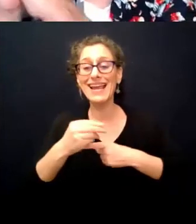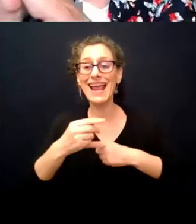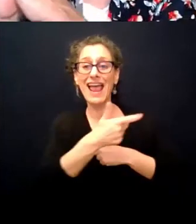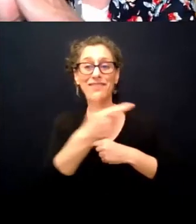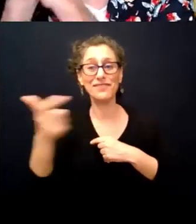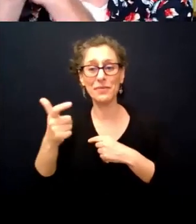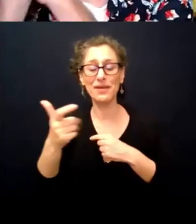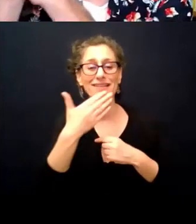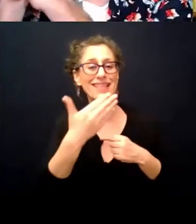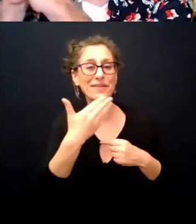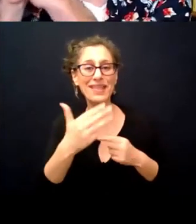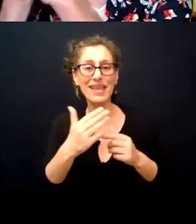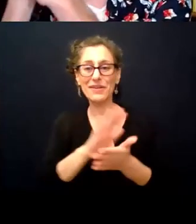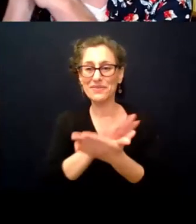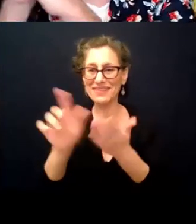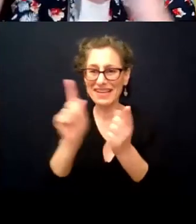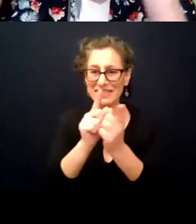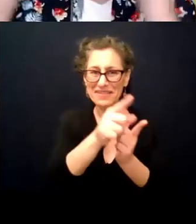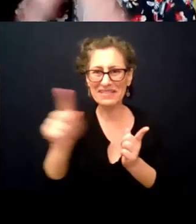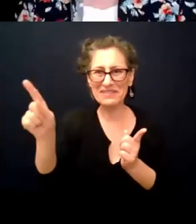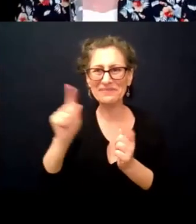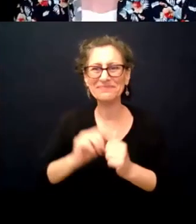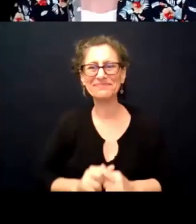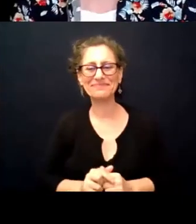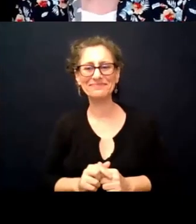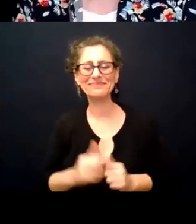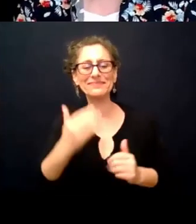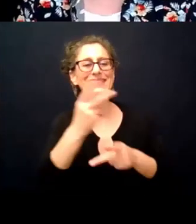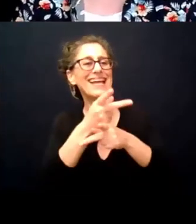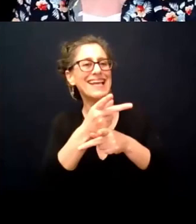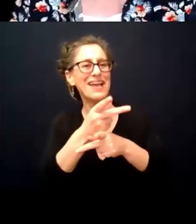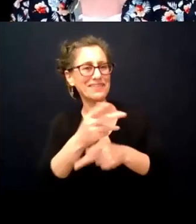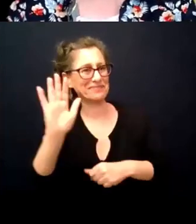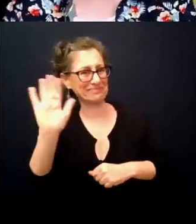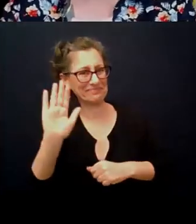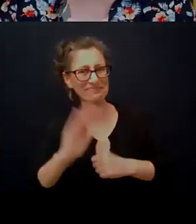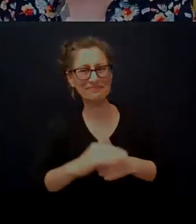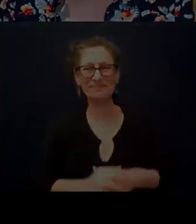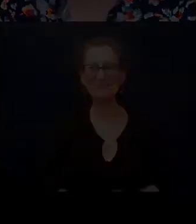Michael. It's great to meet you. You too. Take care, Michael. Take care.